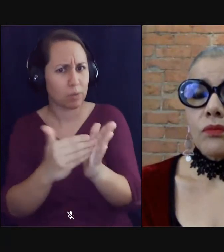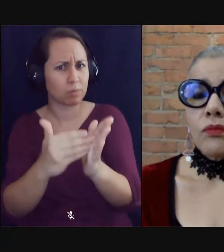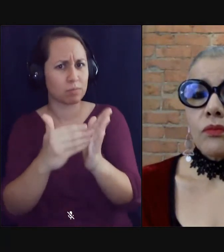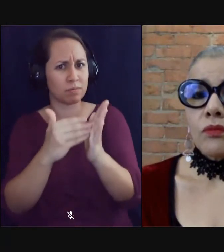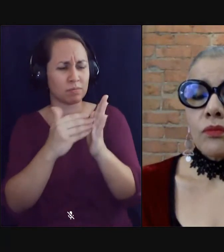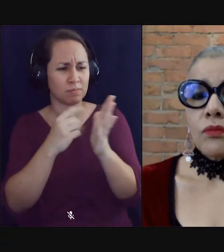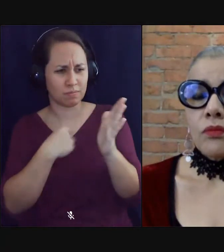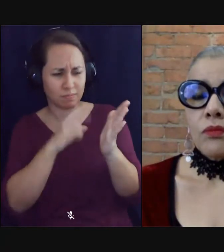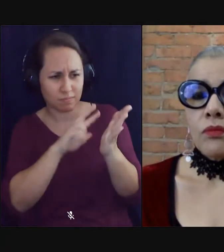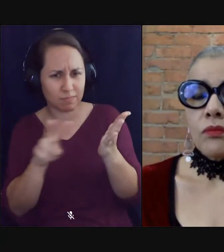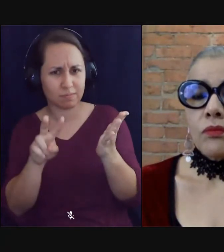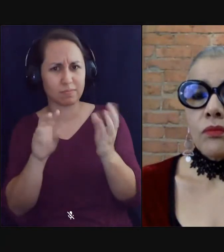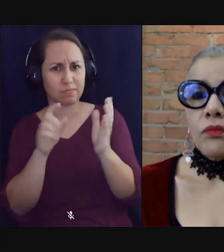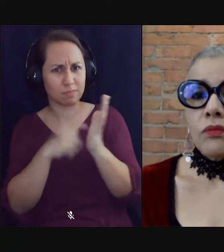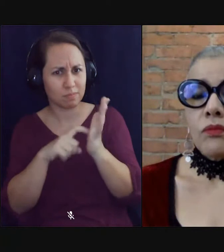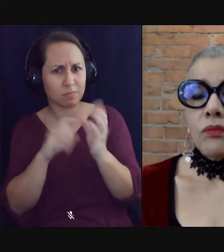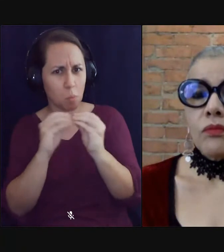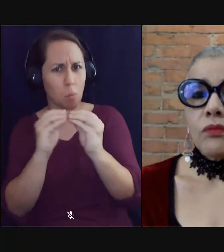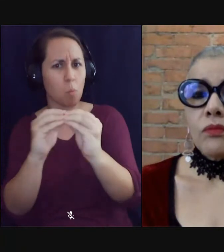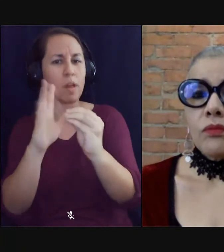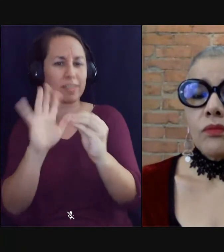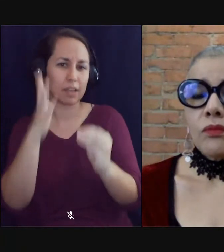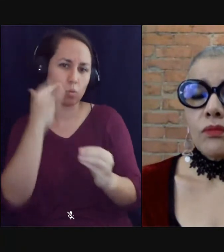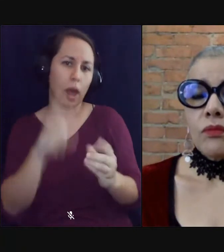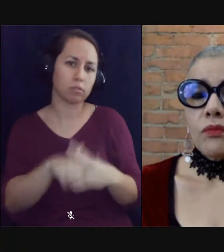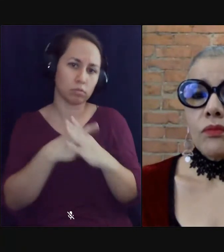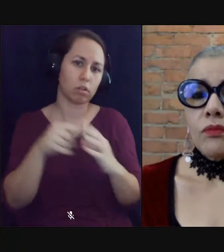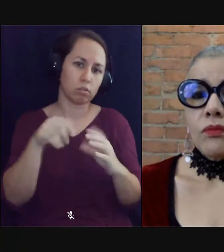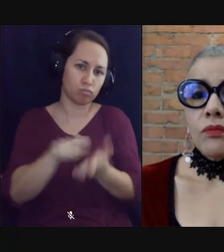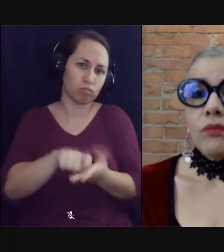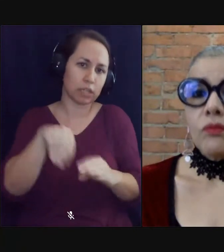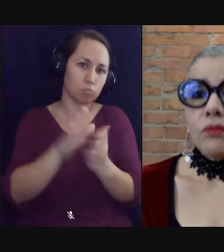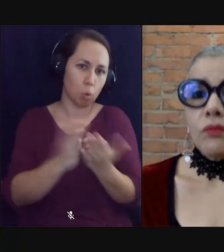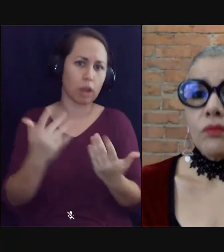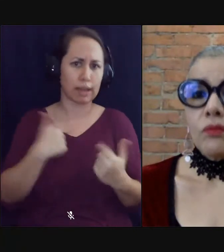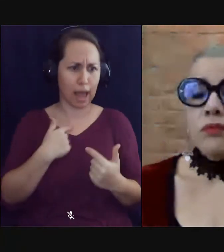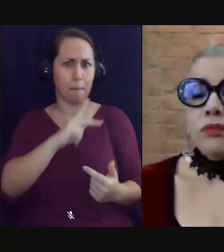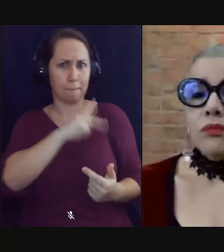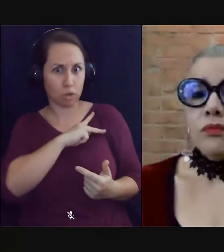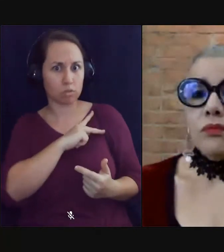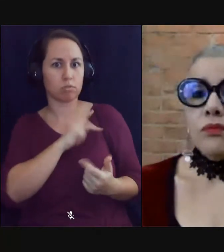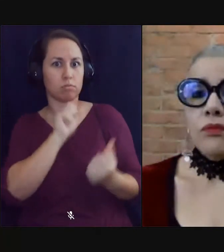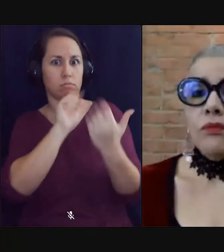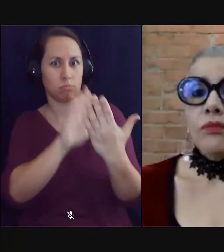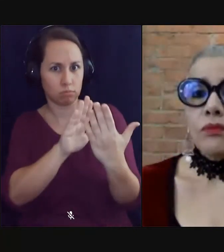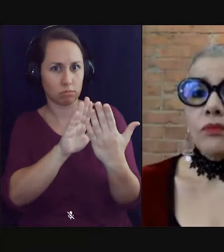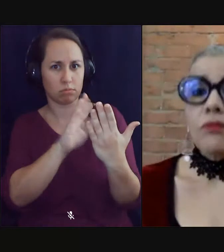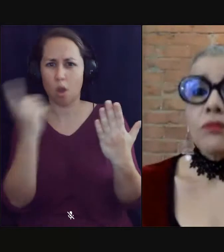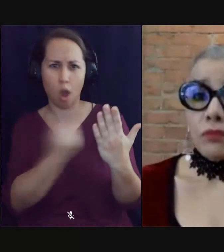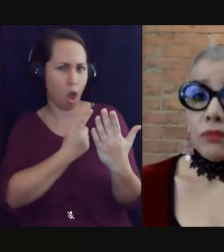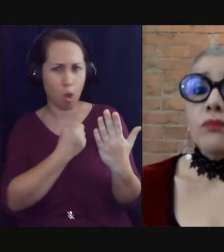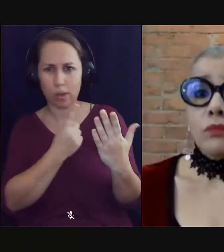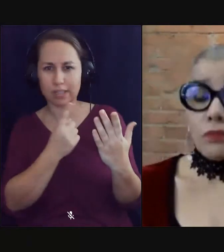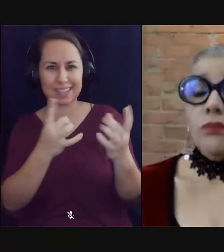that was part of the genesis of the book, encountering it so personally. It was always visceral and personal, as hate